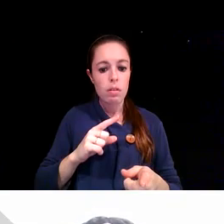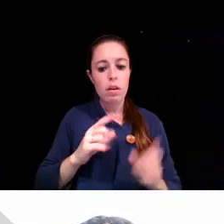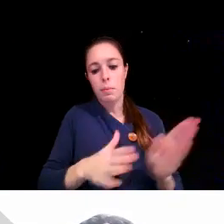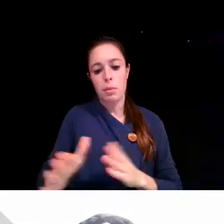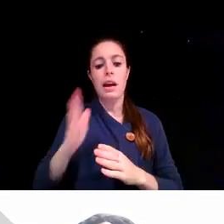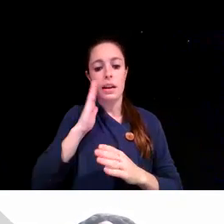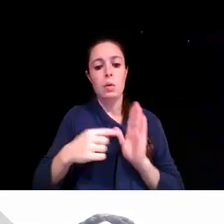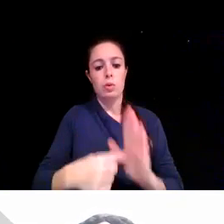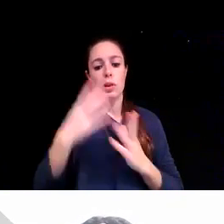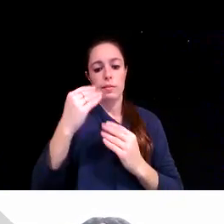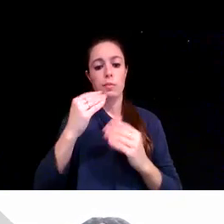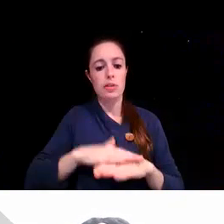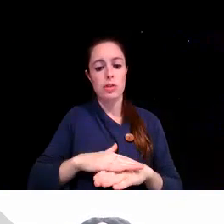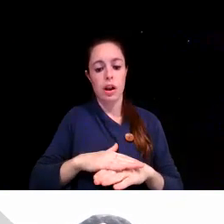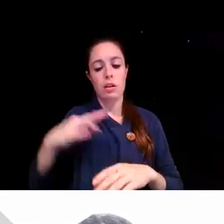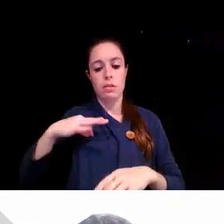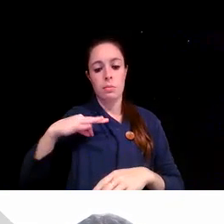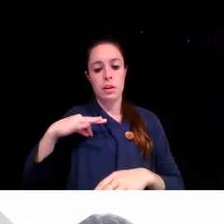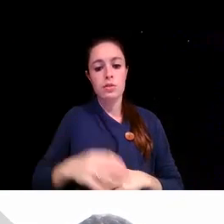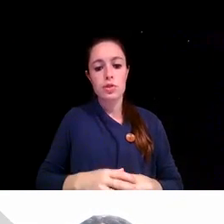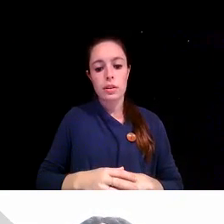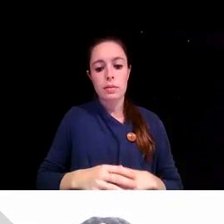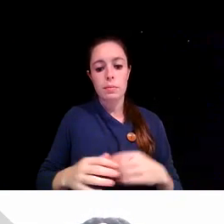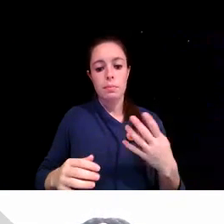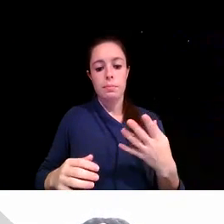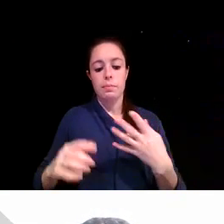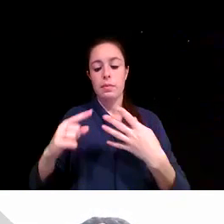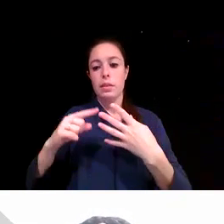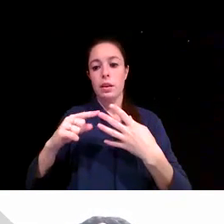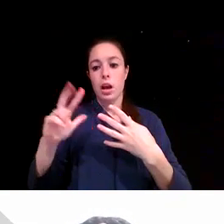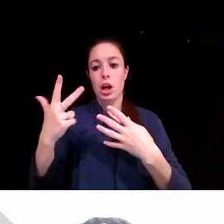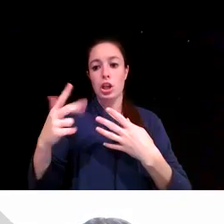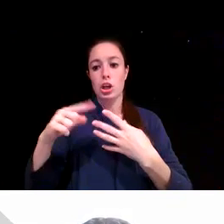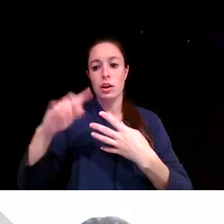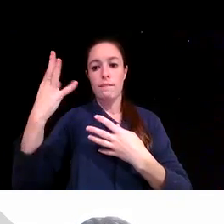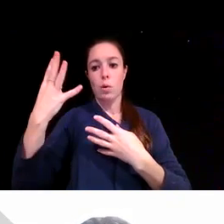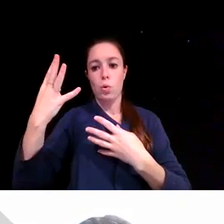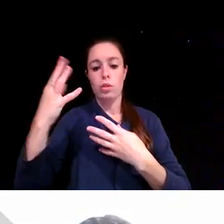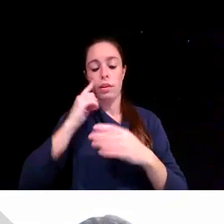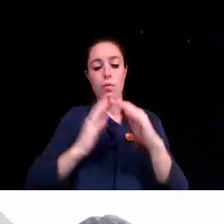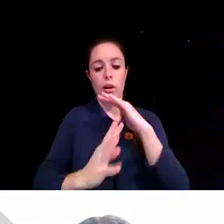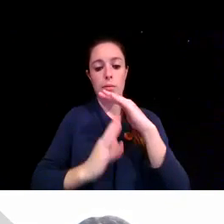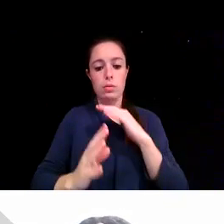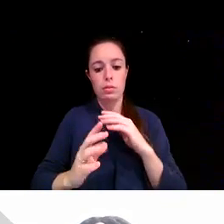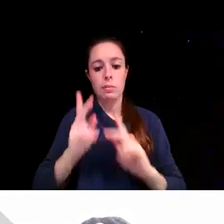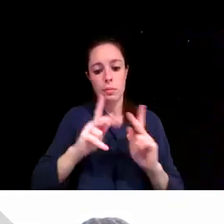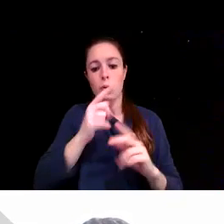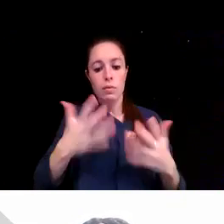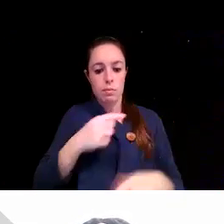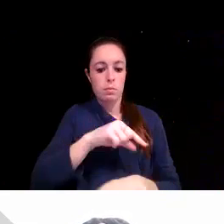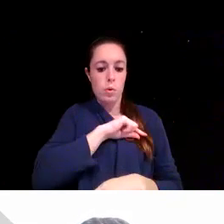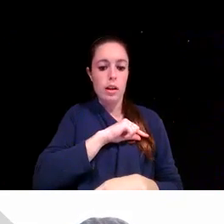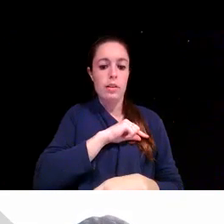and 4 are available to immigrants that would have qualified for Medicaid if not for